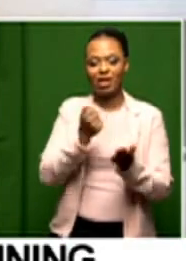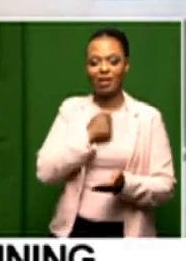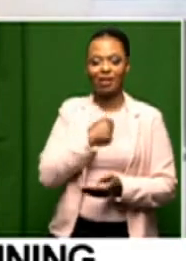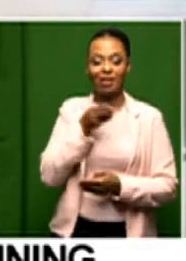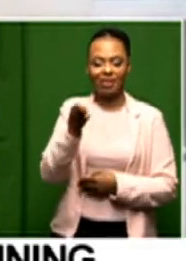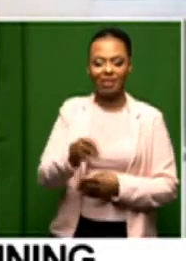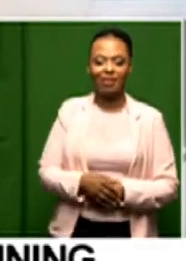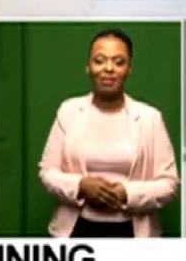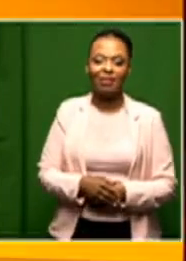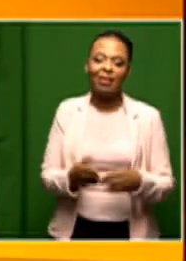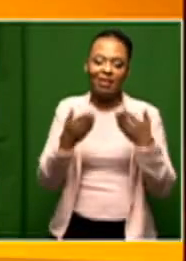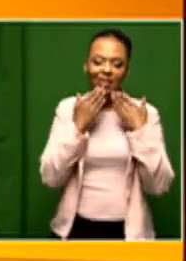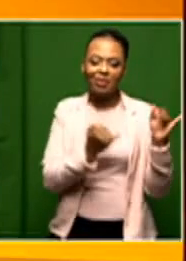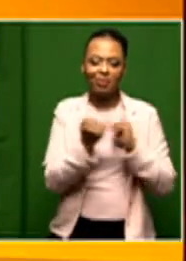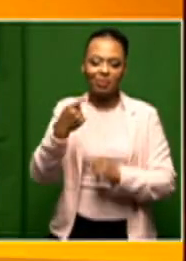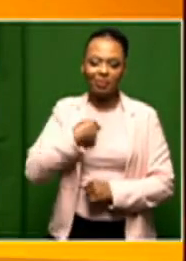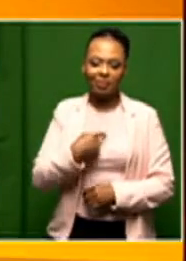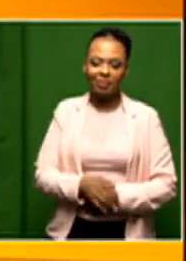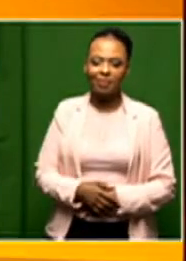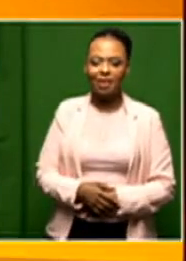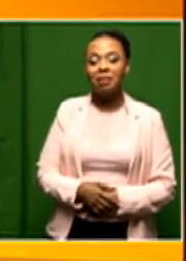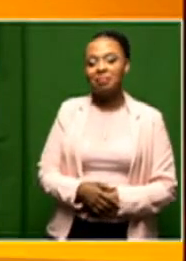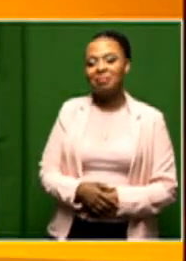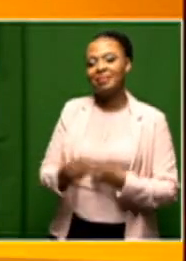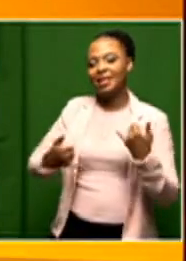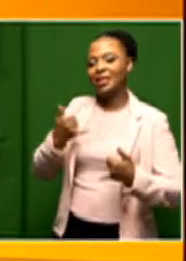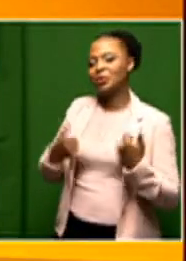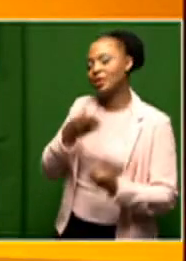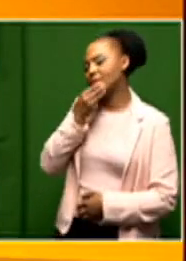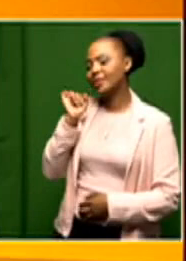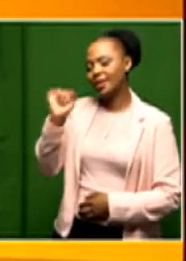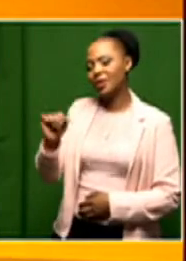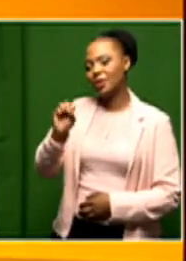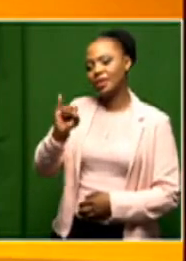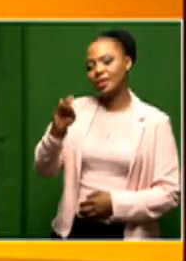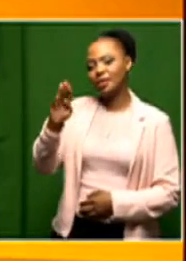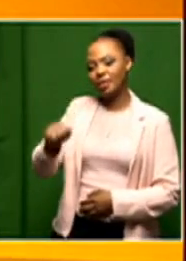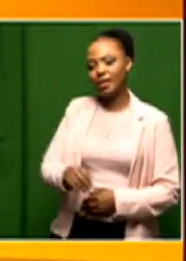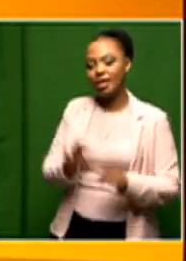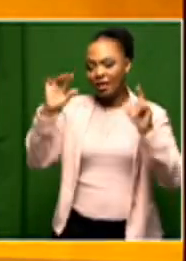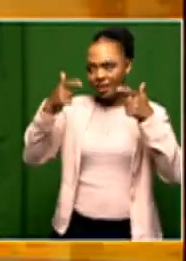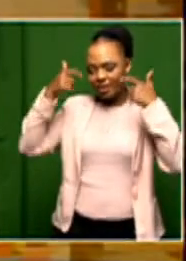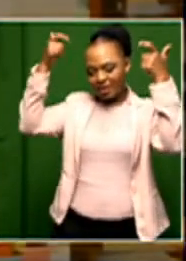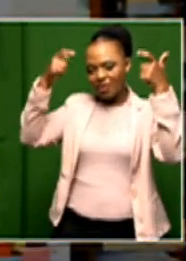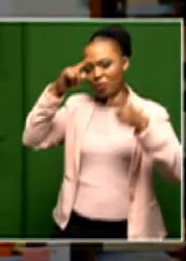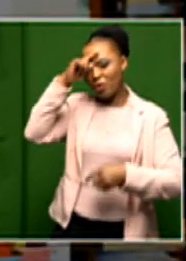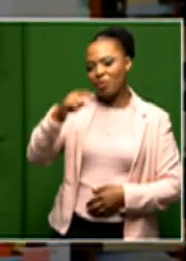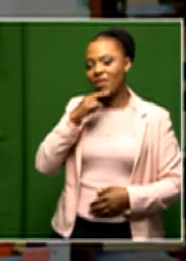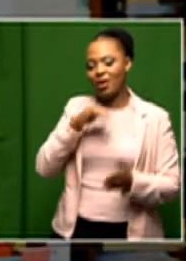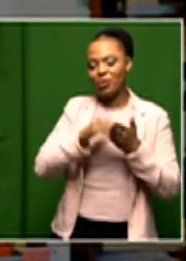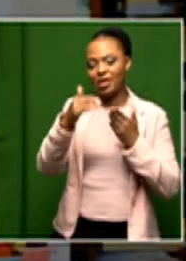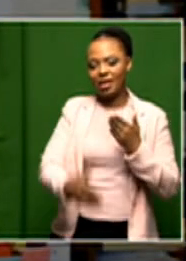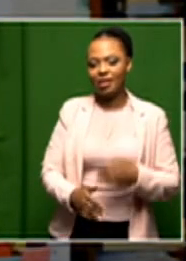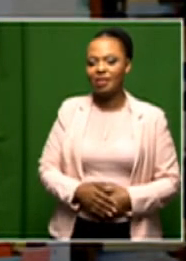me. All right. Do have a Merry Christmas, Siba. Thank you so much. And that is our chef profile for this weekend. We've been